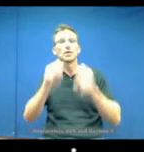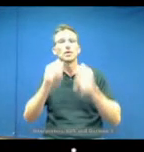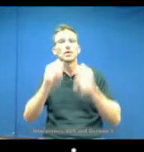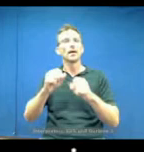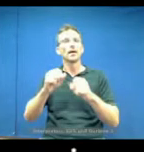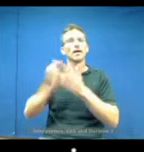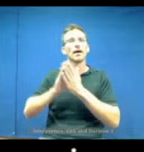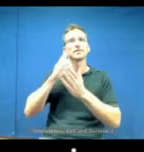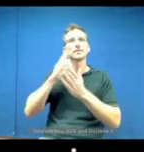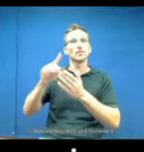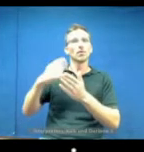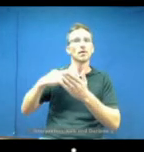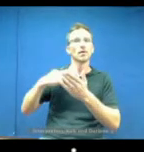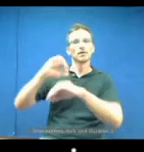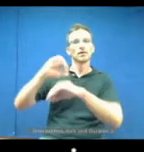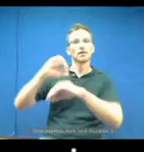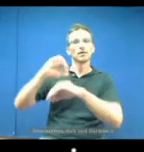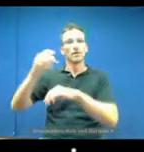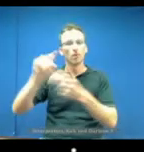are.